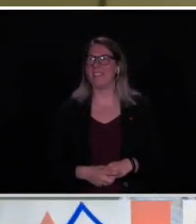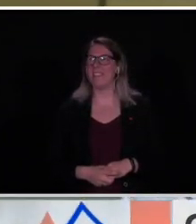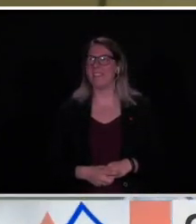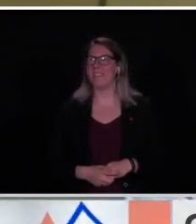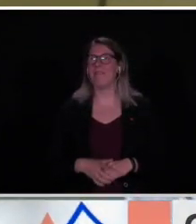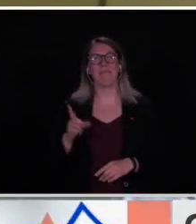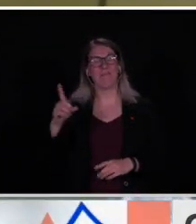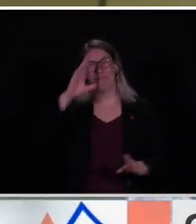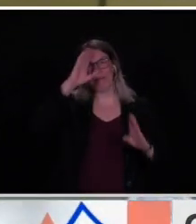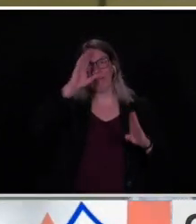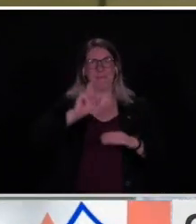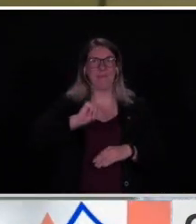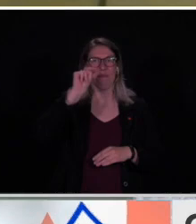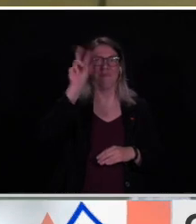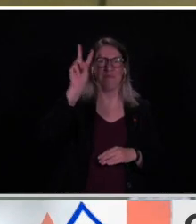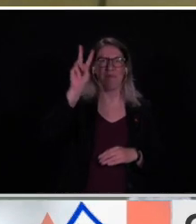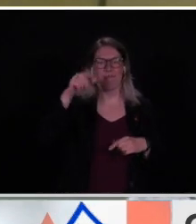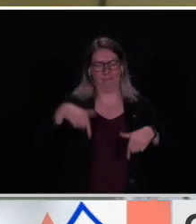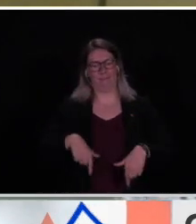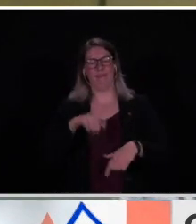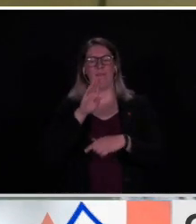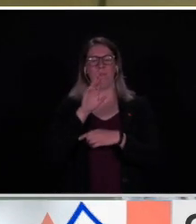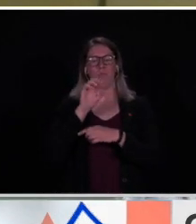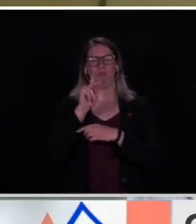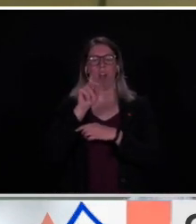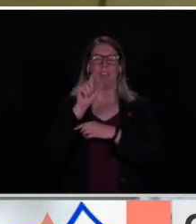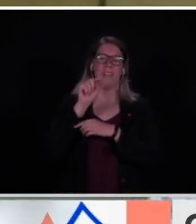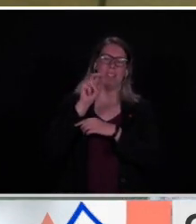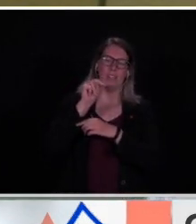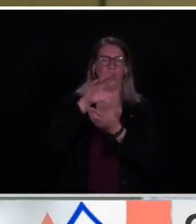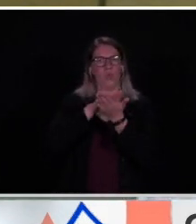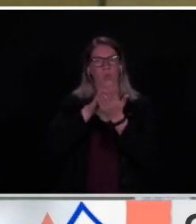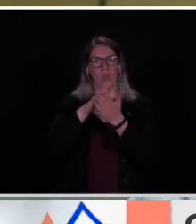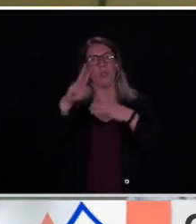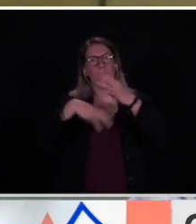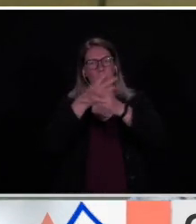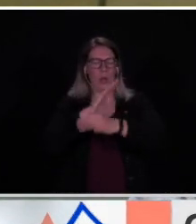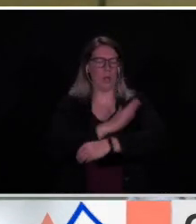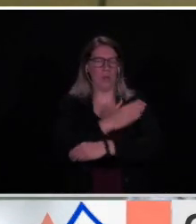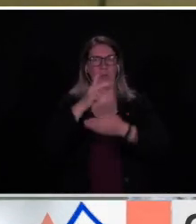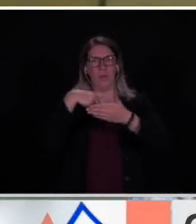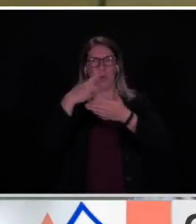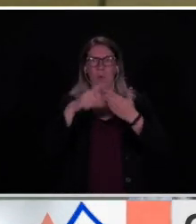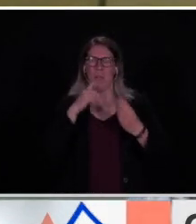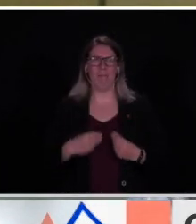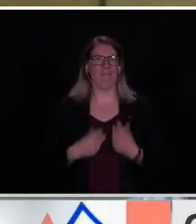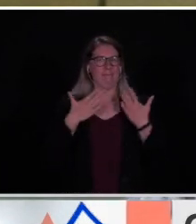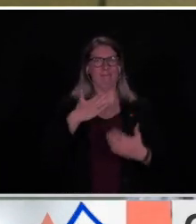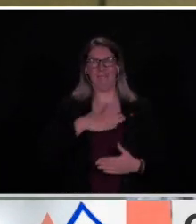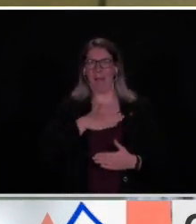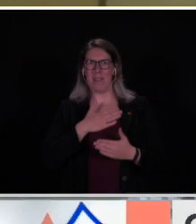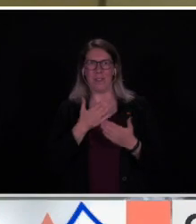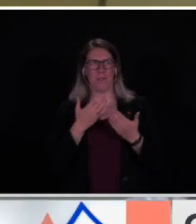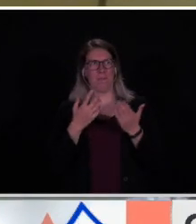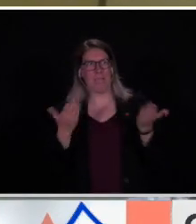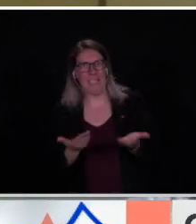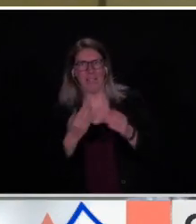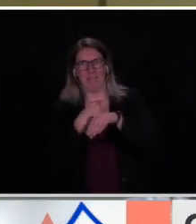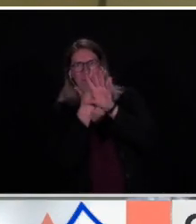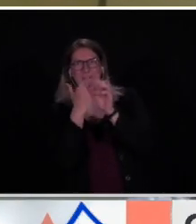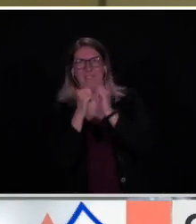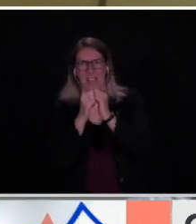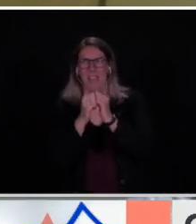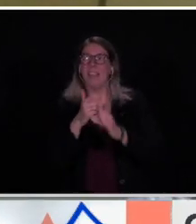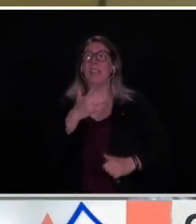Hello, North Shore. This is Brockton School's World Music Program, and we are so happy to be here with you today. Normally, we'd be